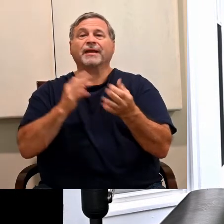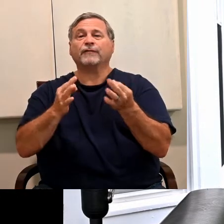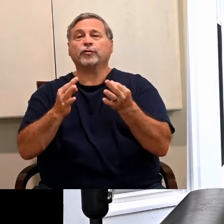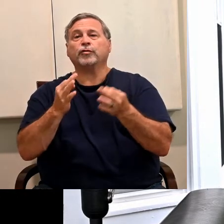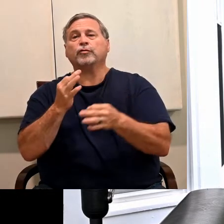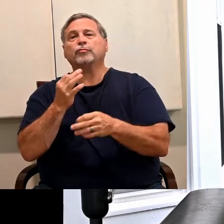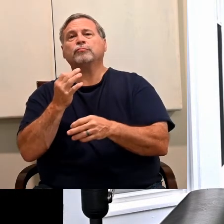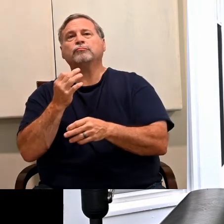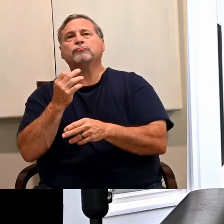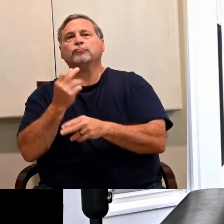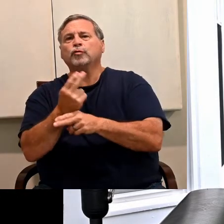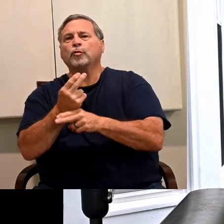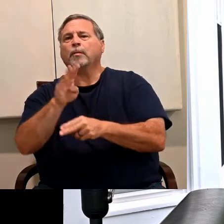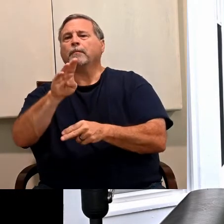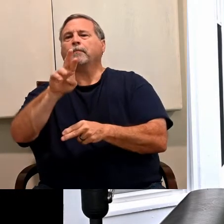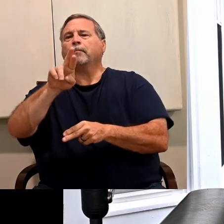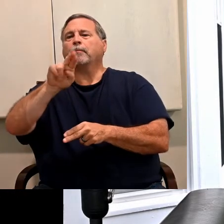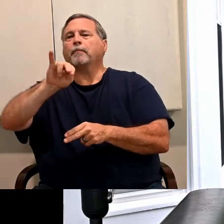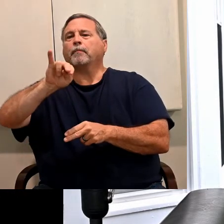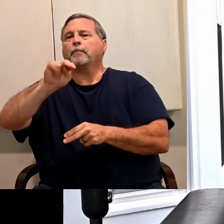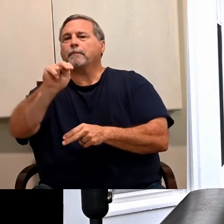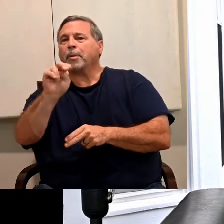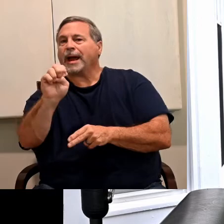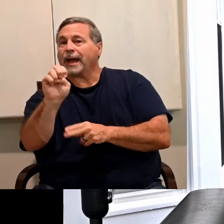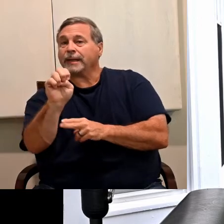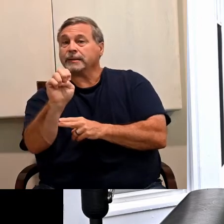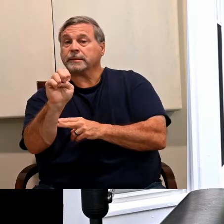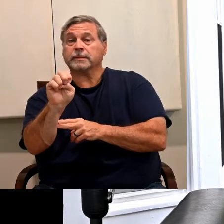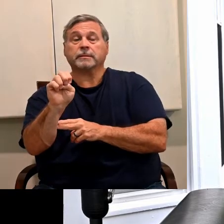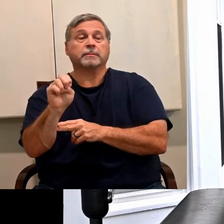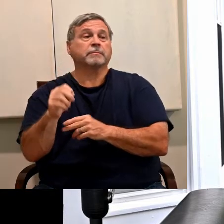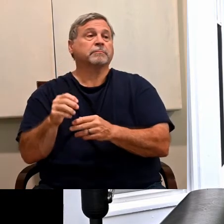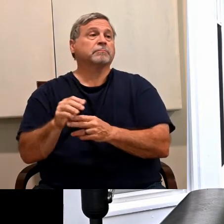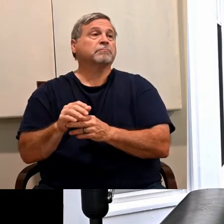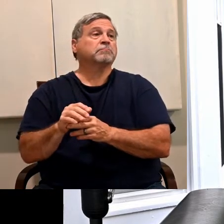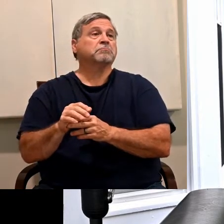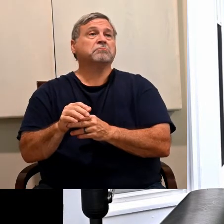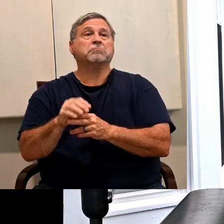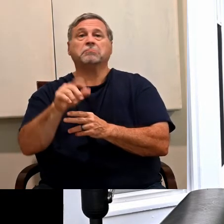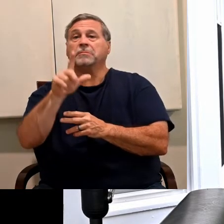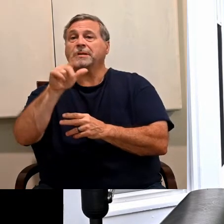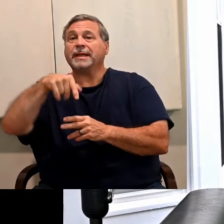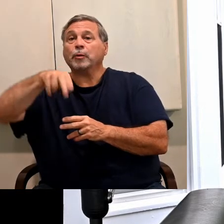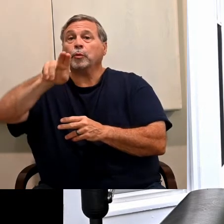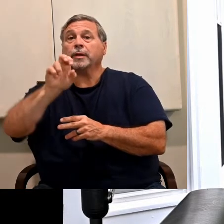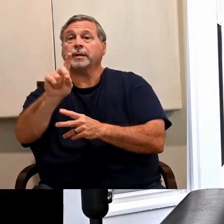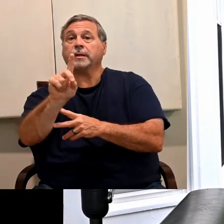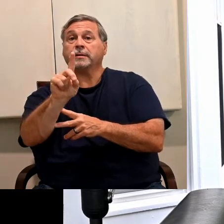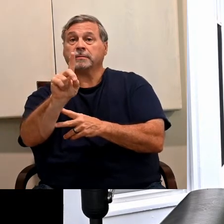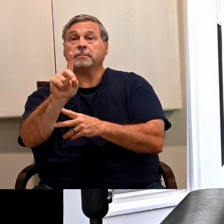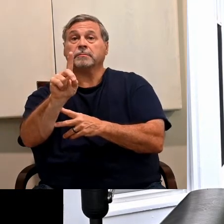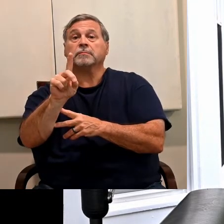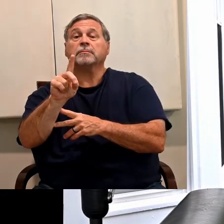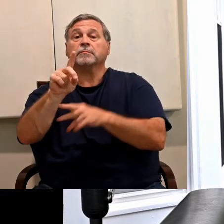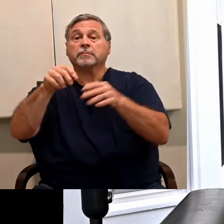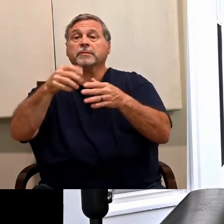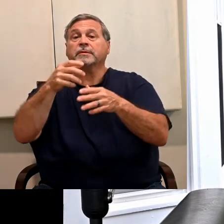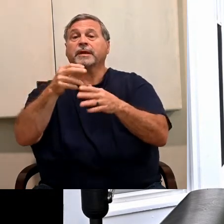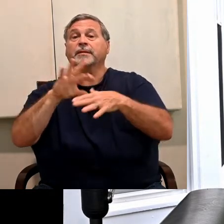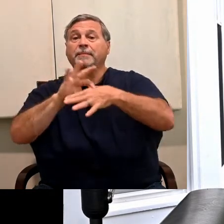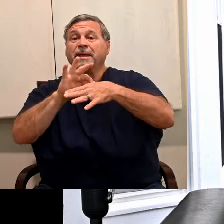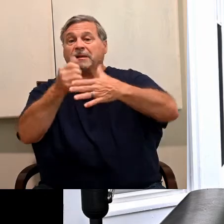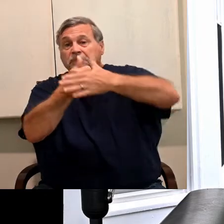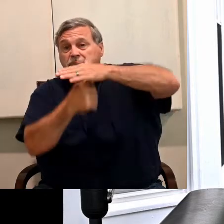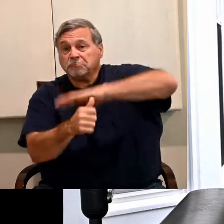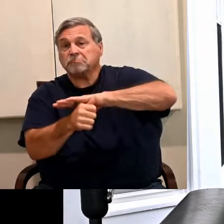have discussed whether you should brine your meat. Brining could be anywhere from a liquid brine,